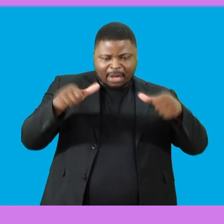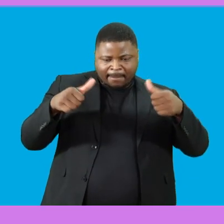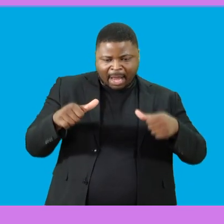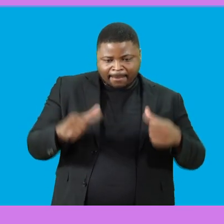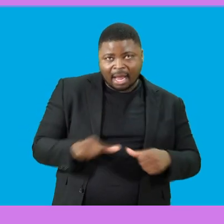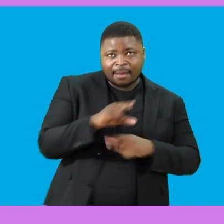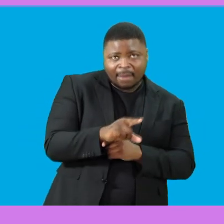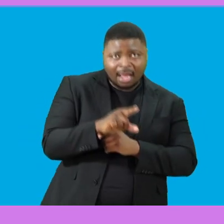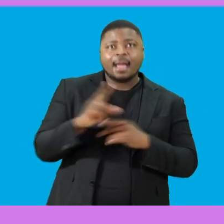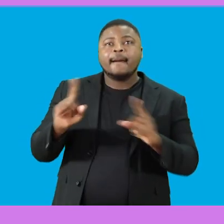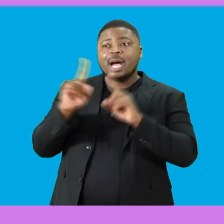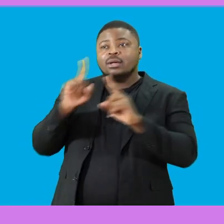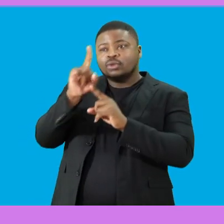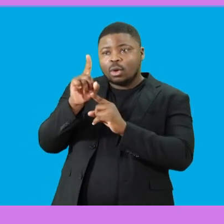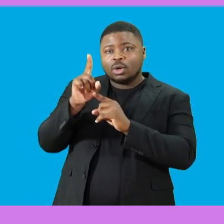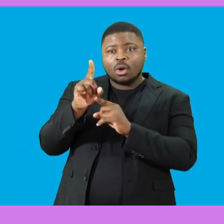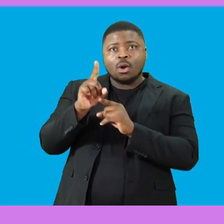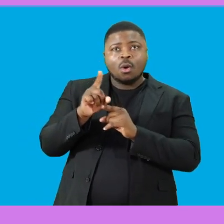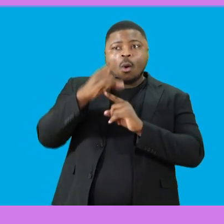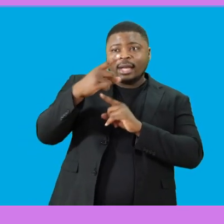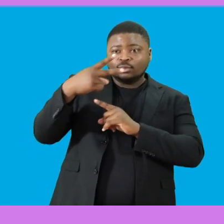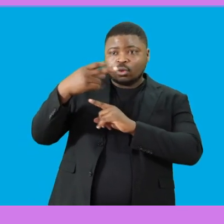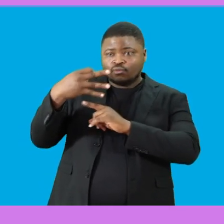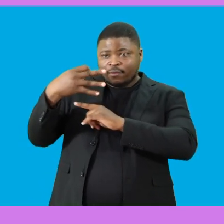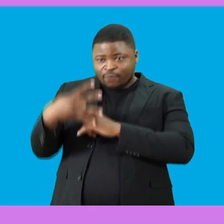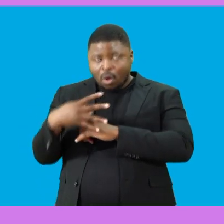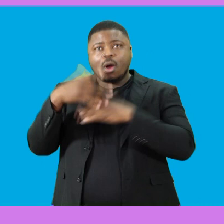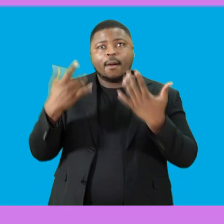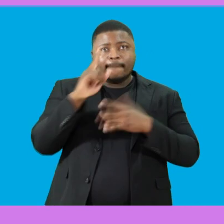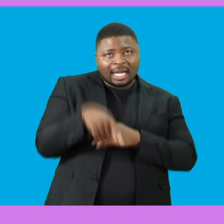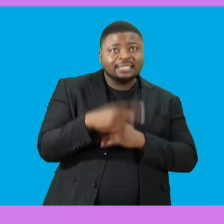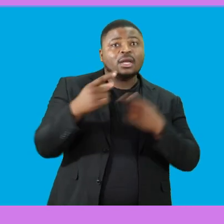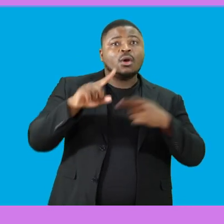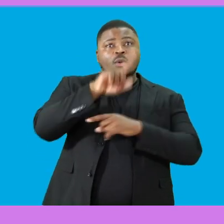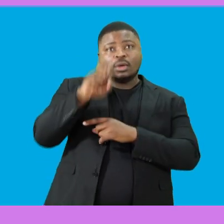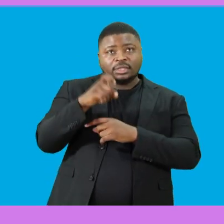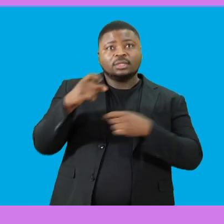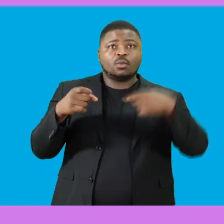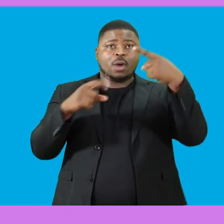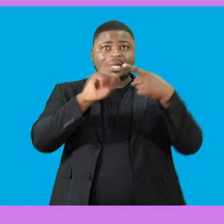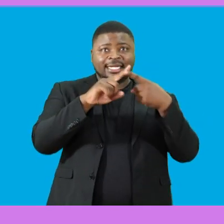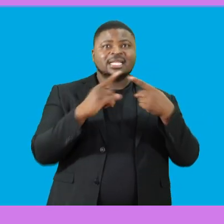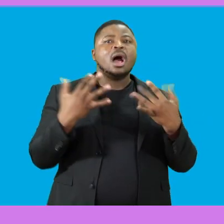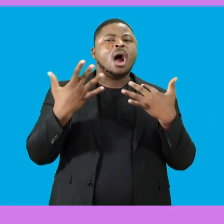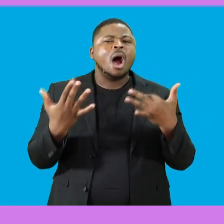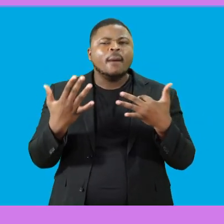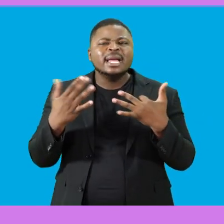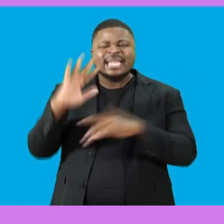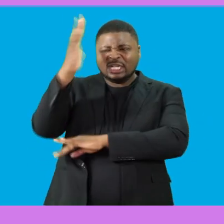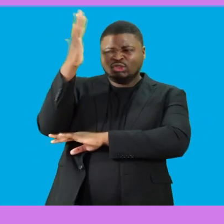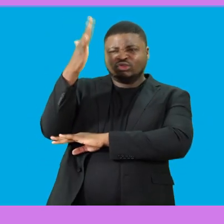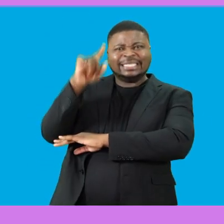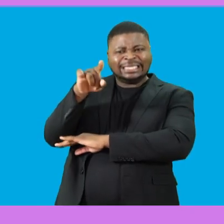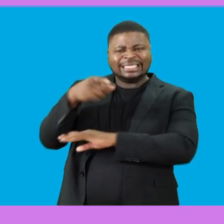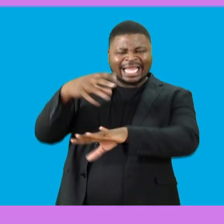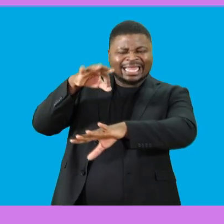numerical, specify whether it's a discrete or continuous. Question A says the number of trees in a garden. The number of trees in a